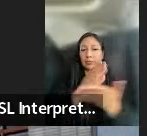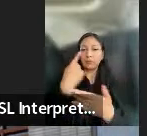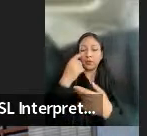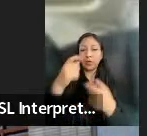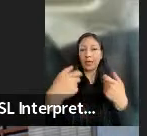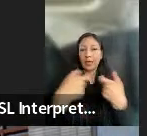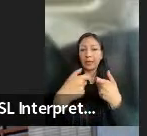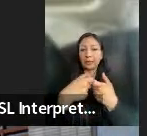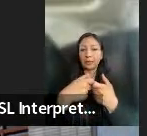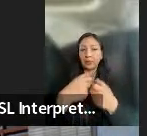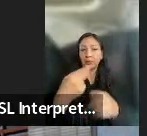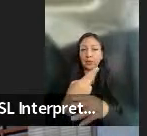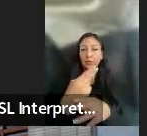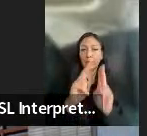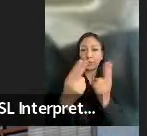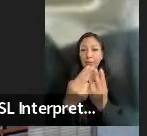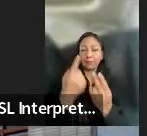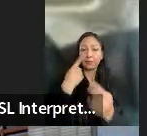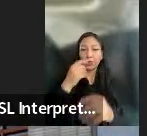substations.